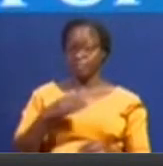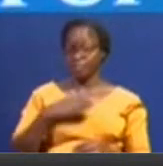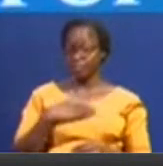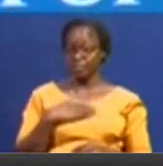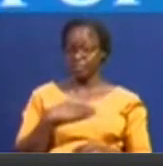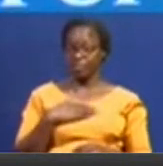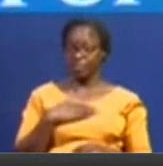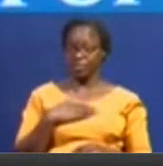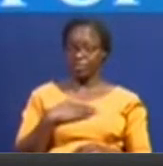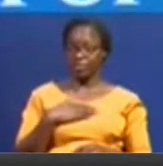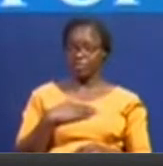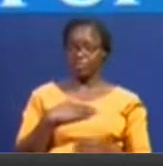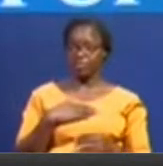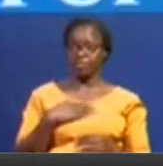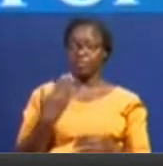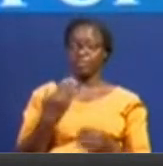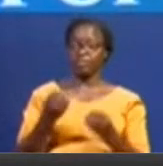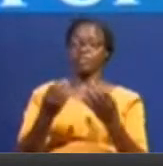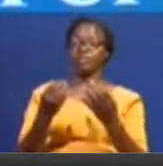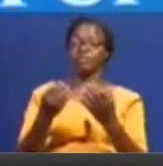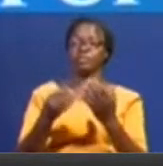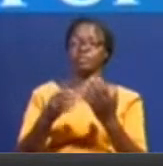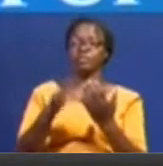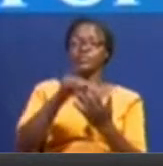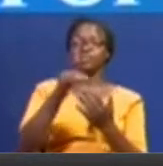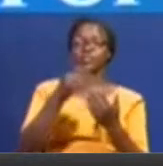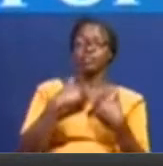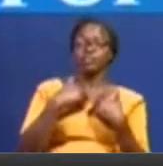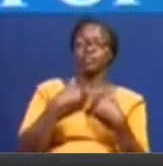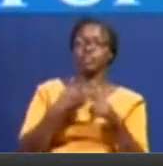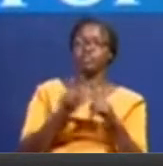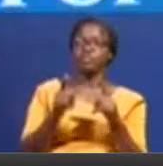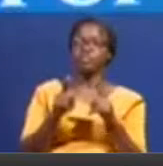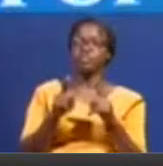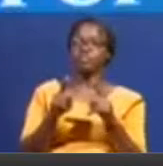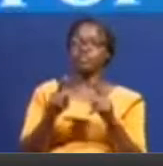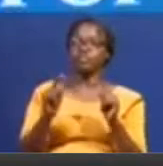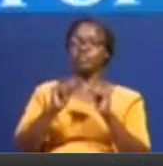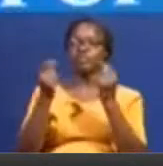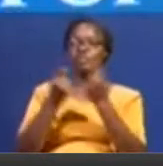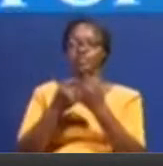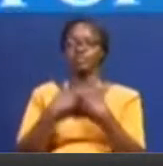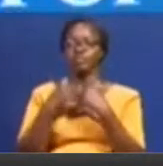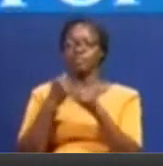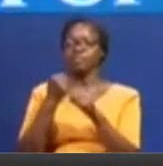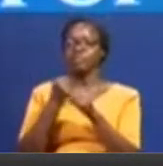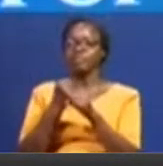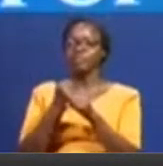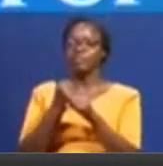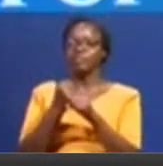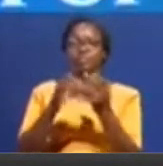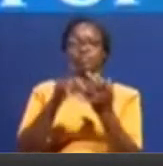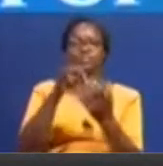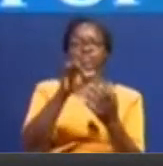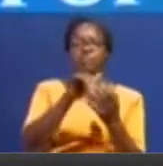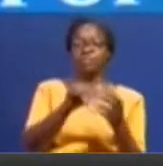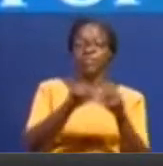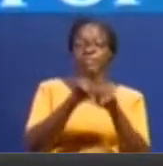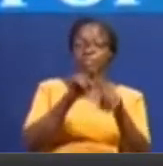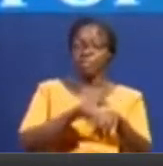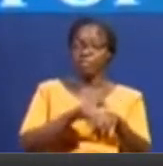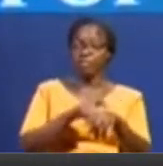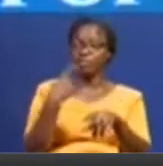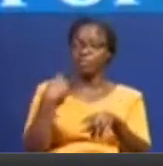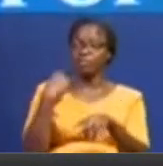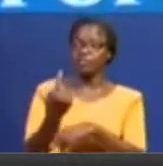I would have a number of priorities. So what I would do is have several teams working on these priorities at the same time.